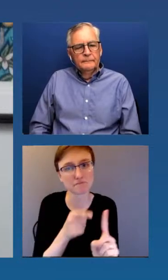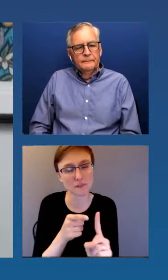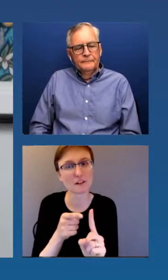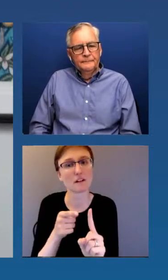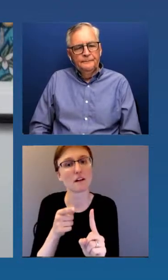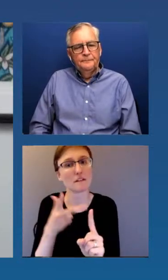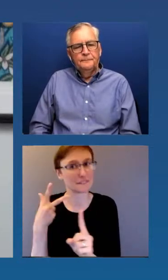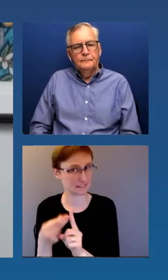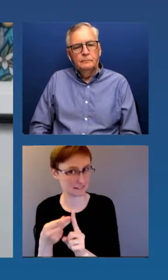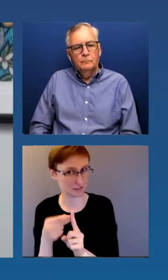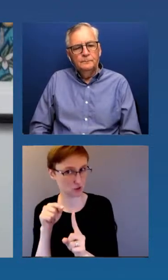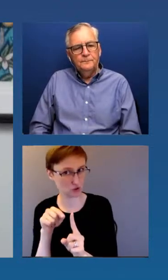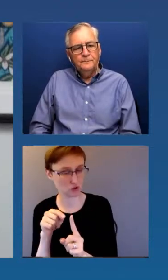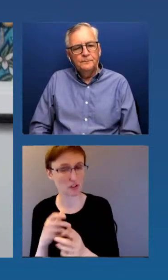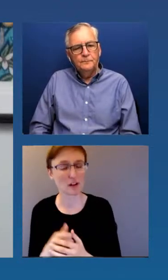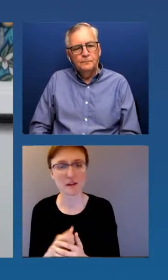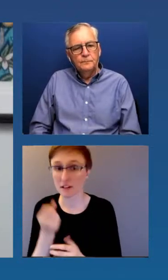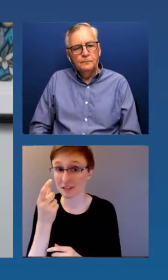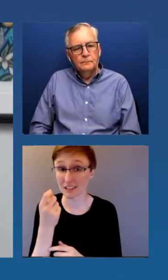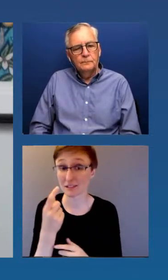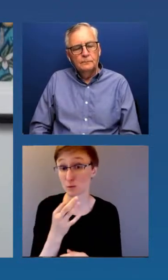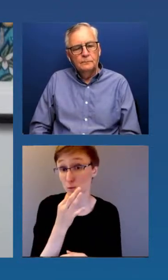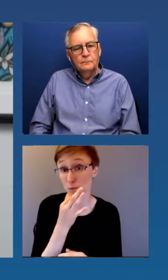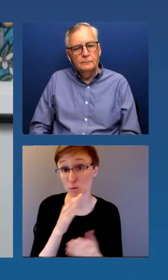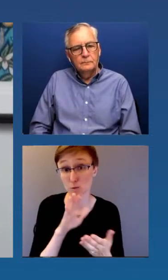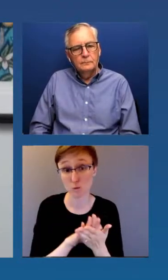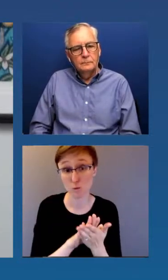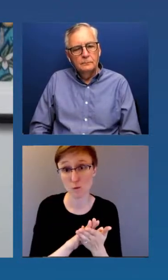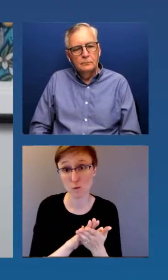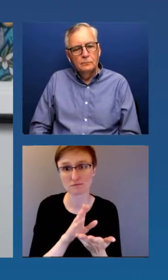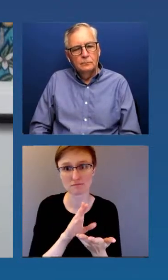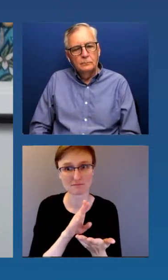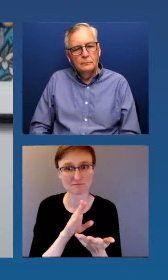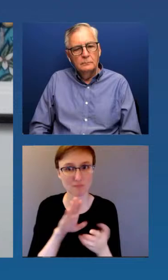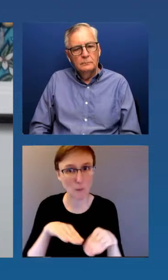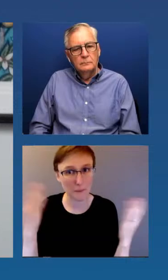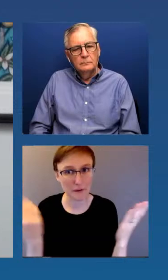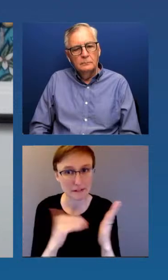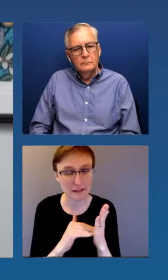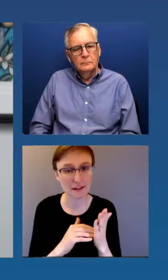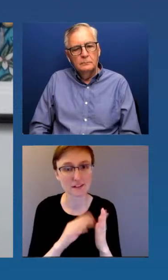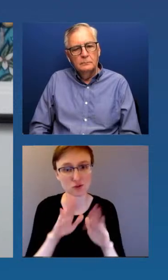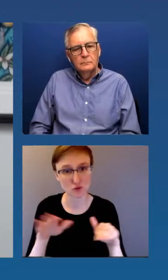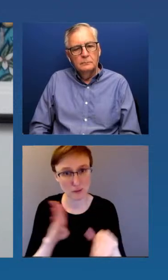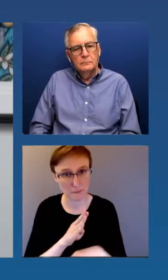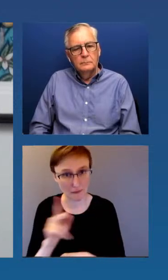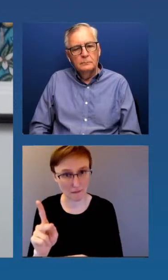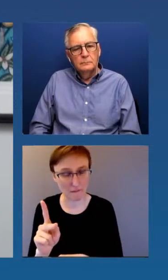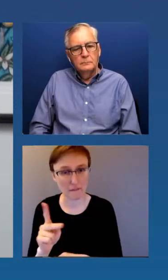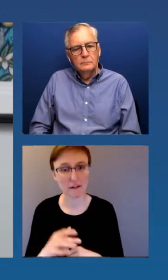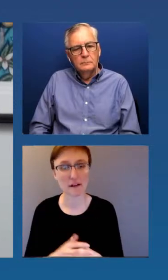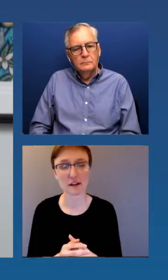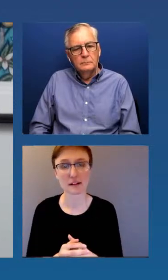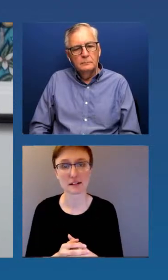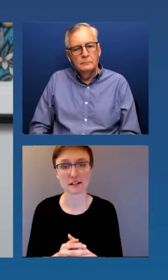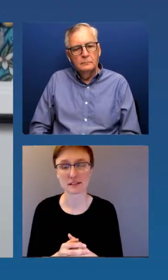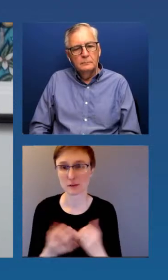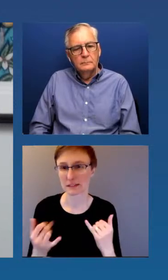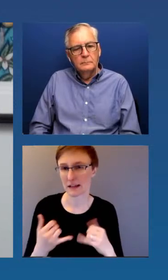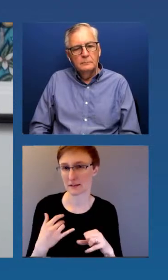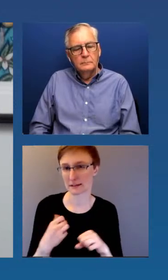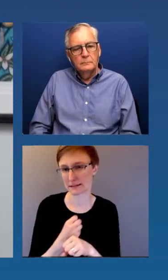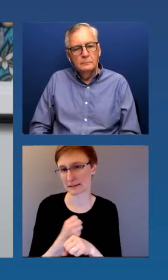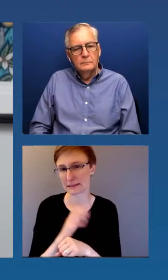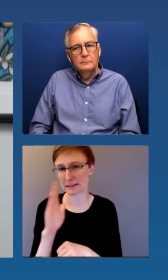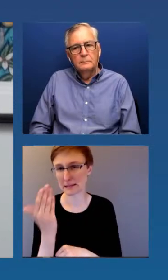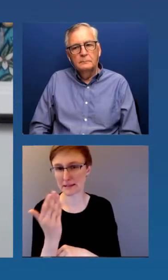meantime, I mean, kids are going to be heading back to school soon. Businesses are open, and data right now is showing that we may be heading towards a fourth wave in the pandemic.